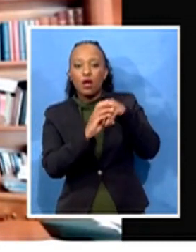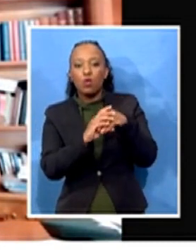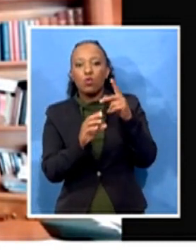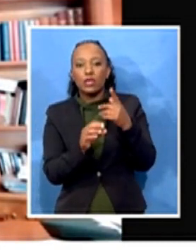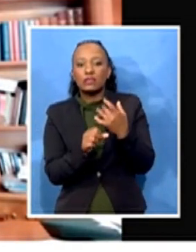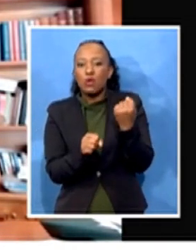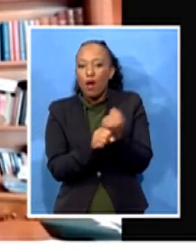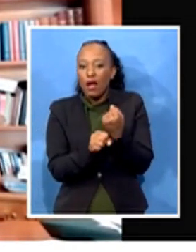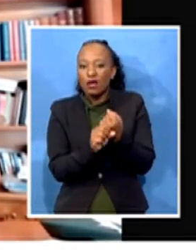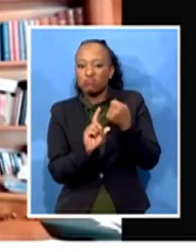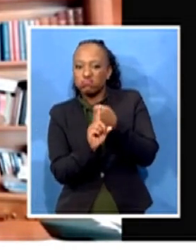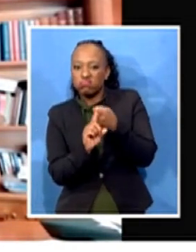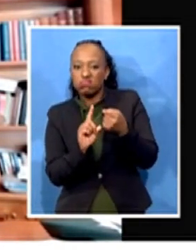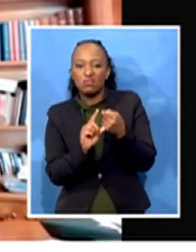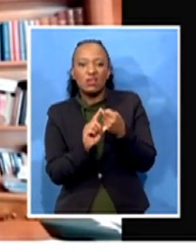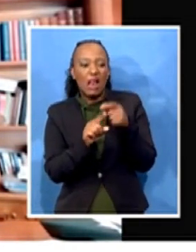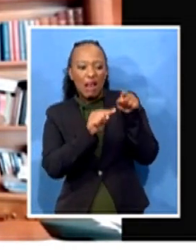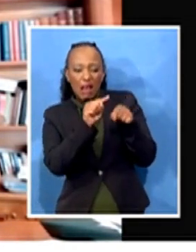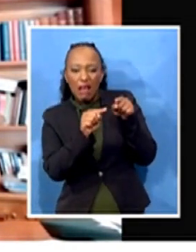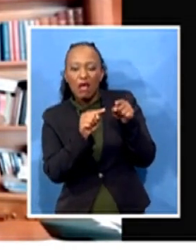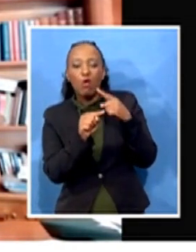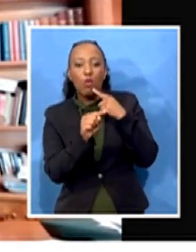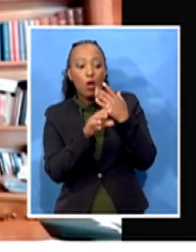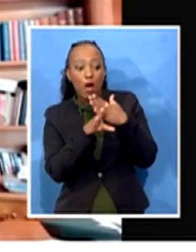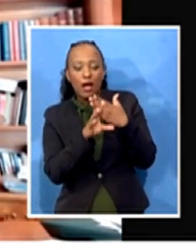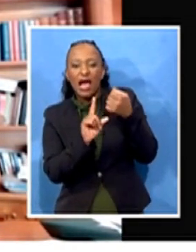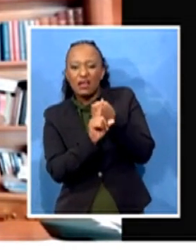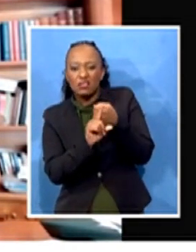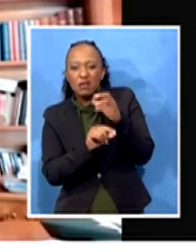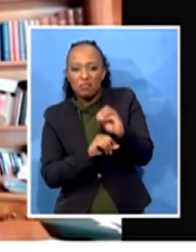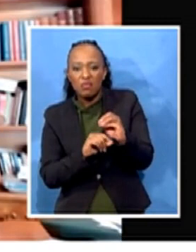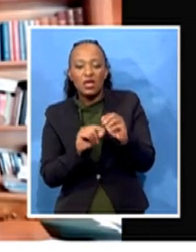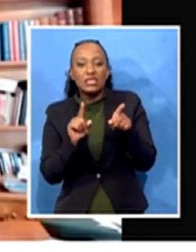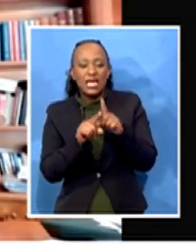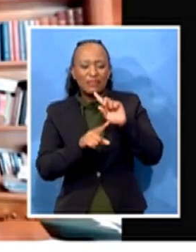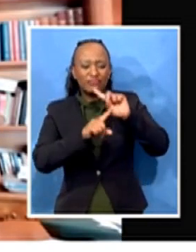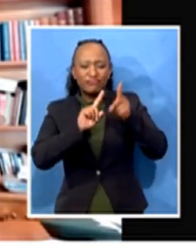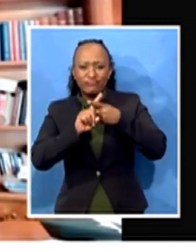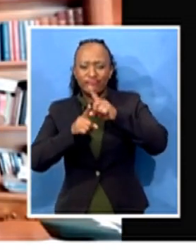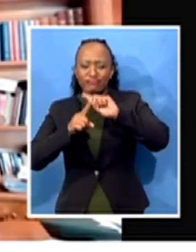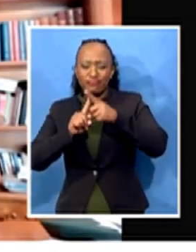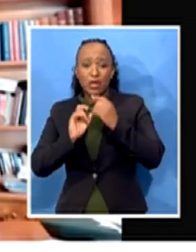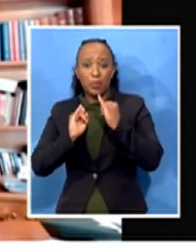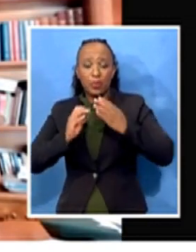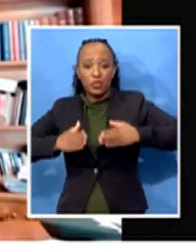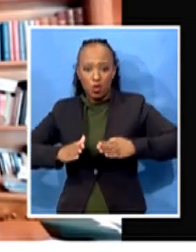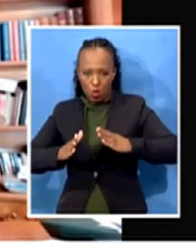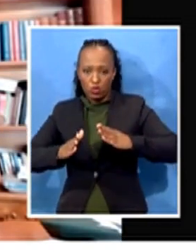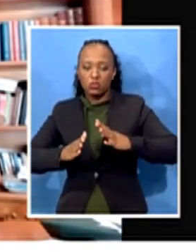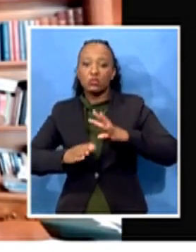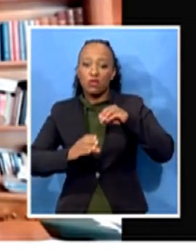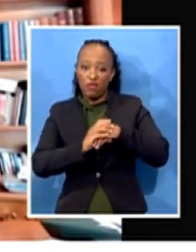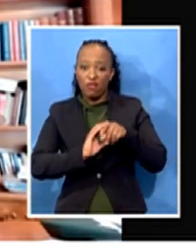the high number of road accidents involving taxis, the industry's response to the rise